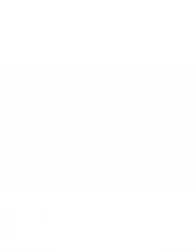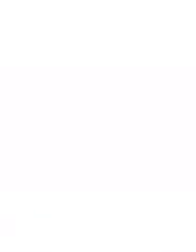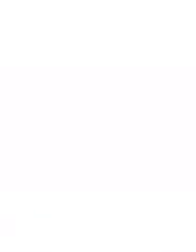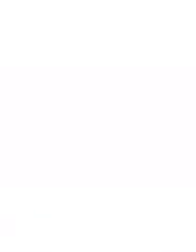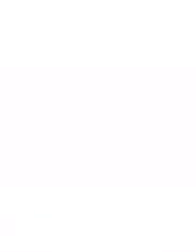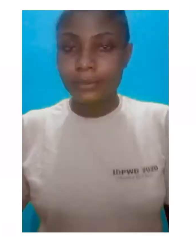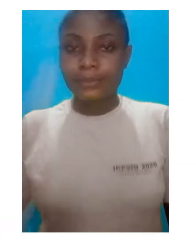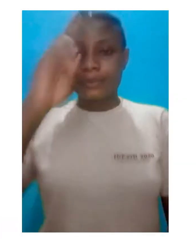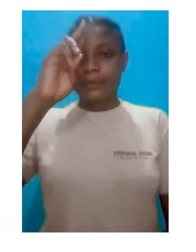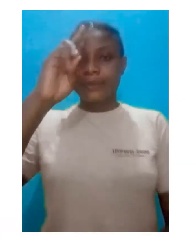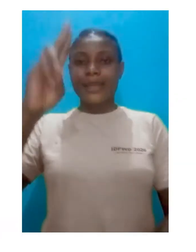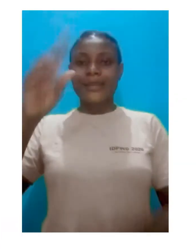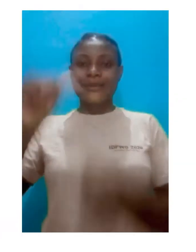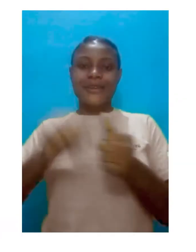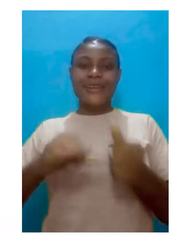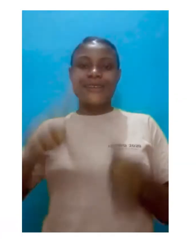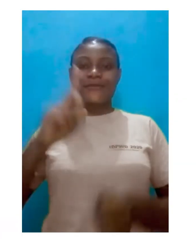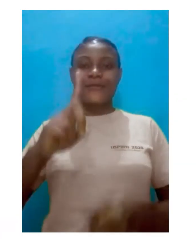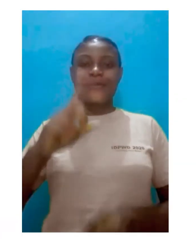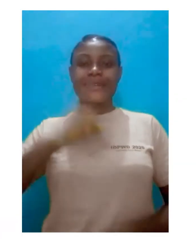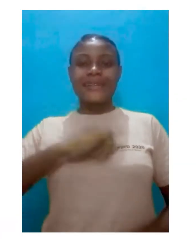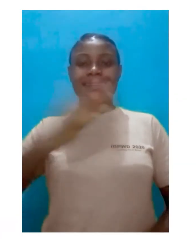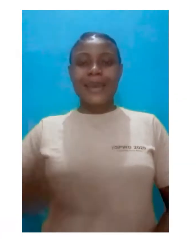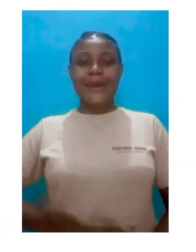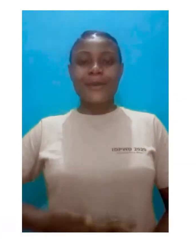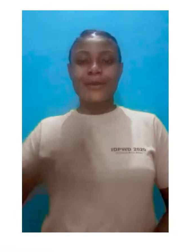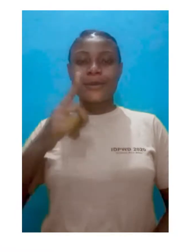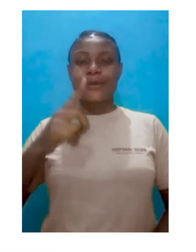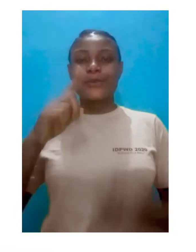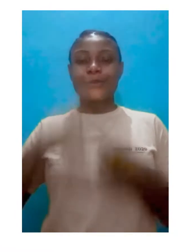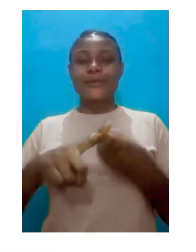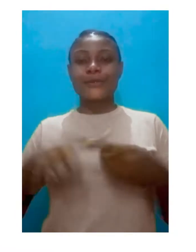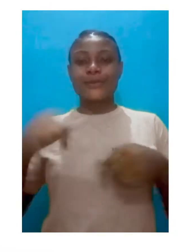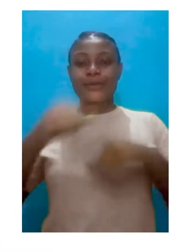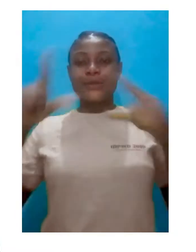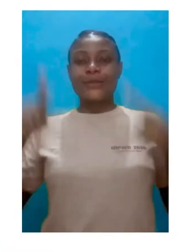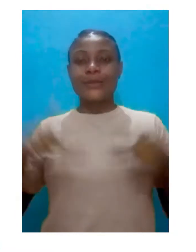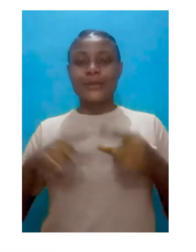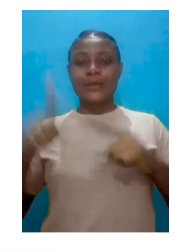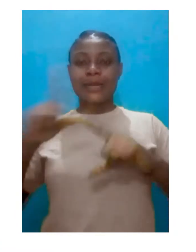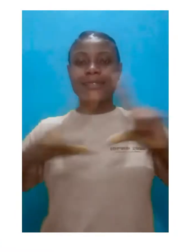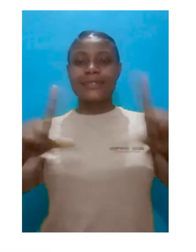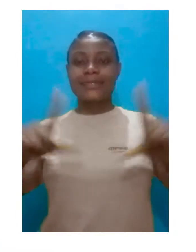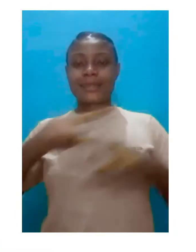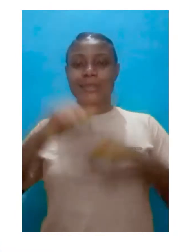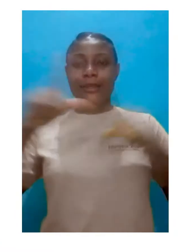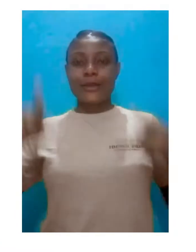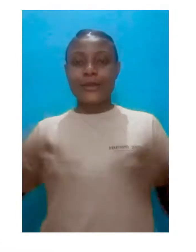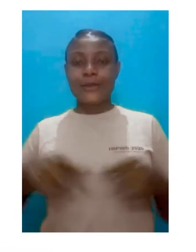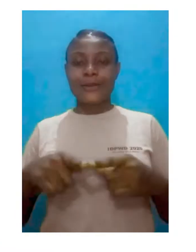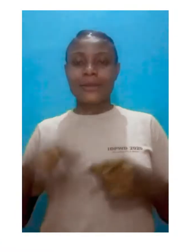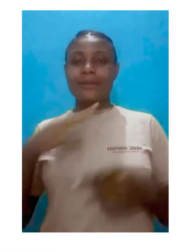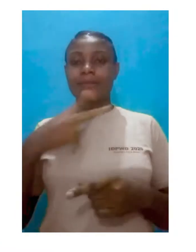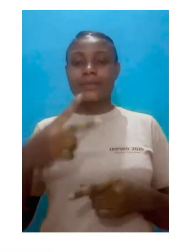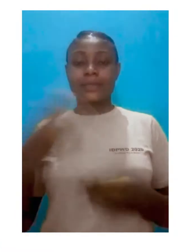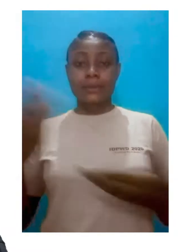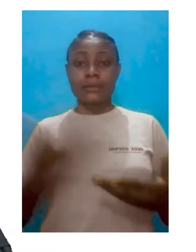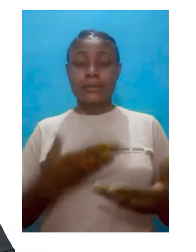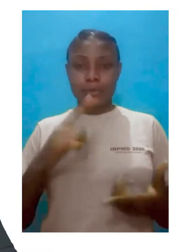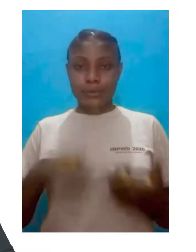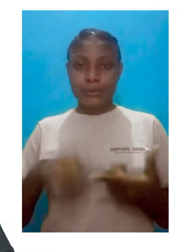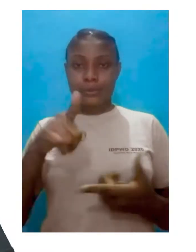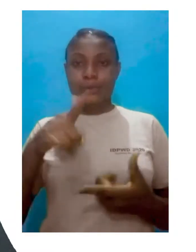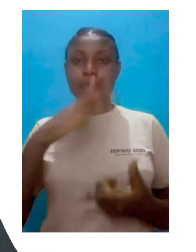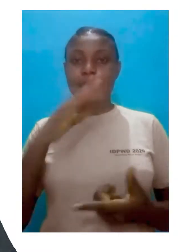Hello everyone, I welcome you to Indigenous Hands, the Indigenous Voices that is brought to you by Save